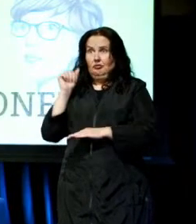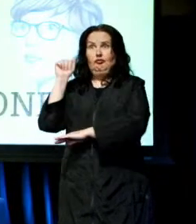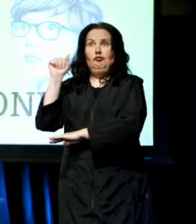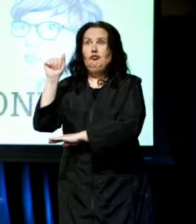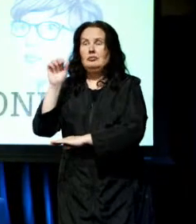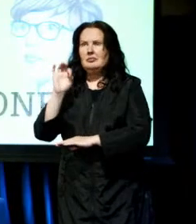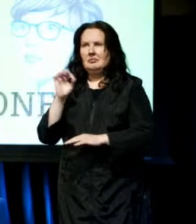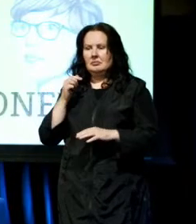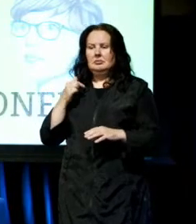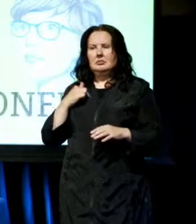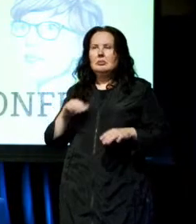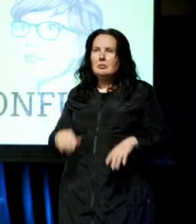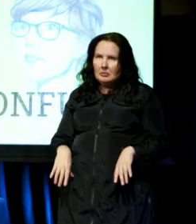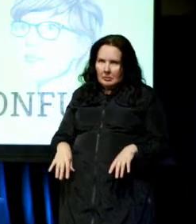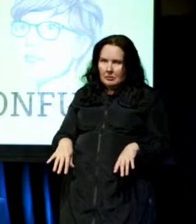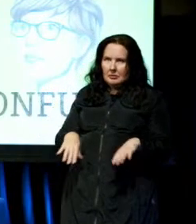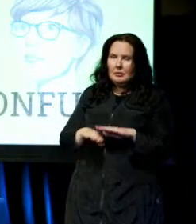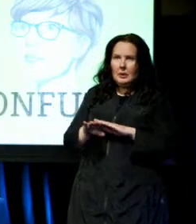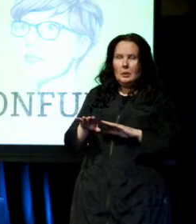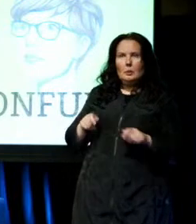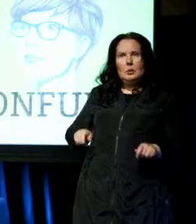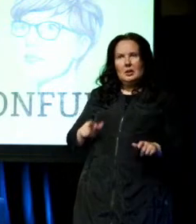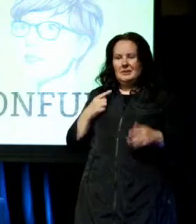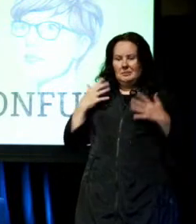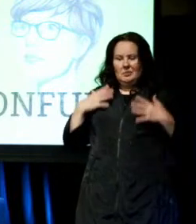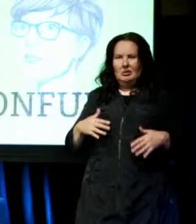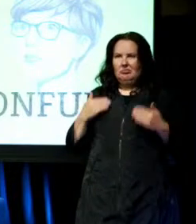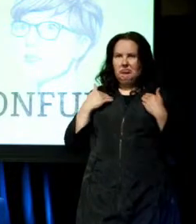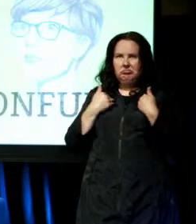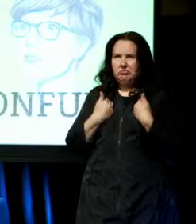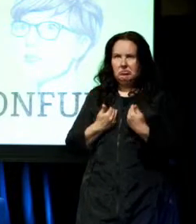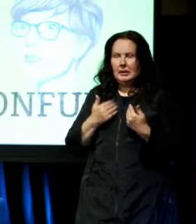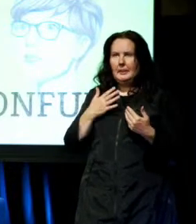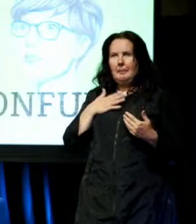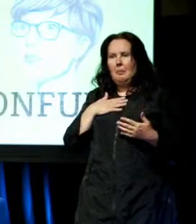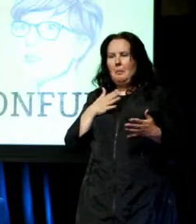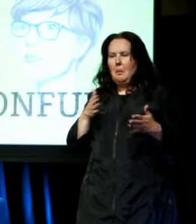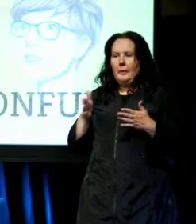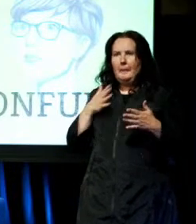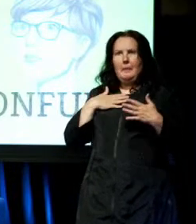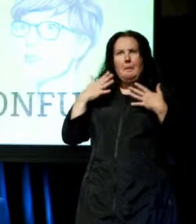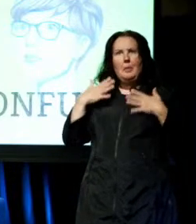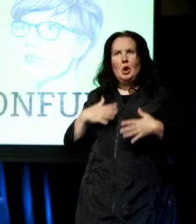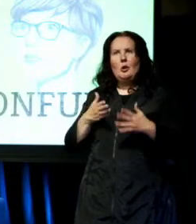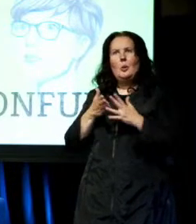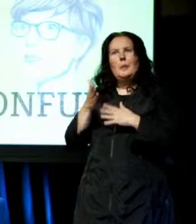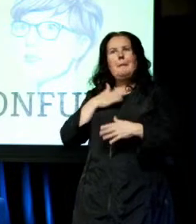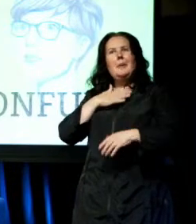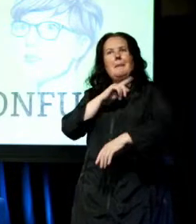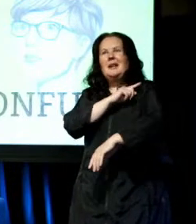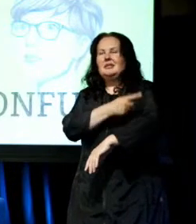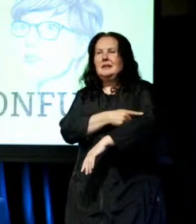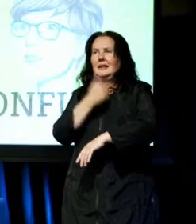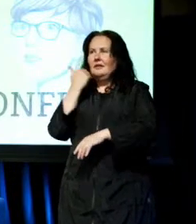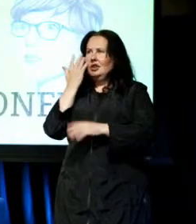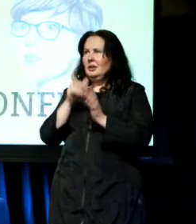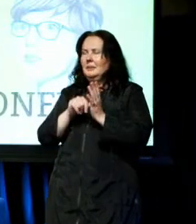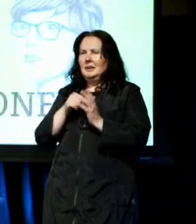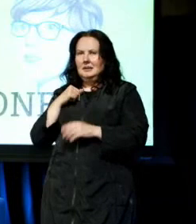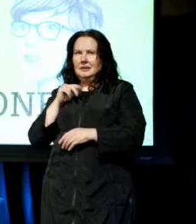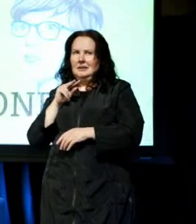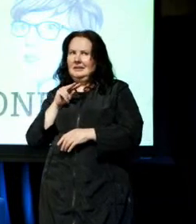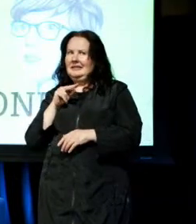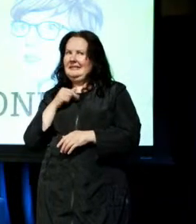whole point, is I'm too tired to move my own body by my own power. Every time I see it, I'm like, yeah, that's